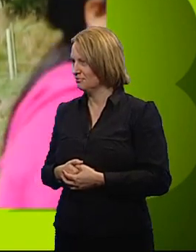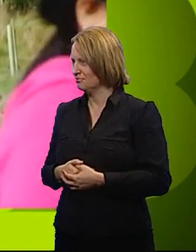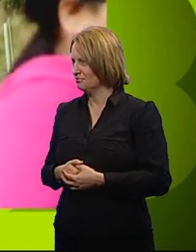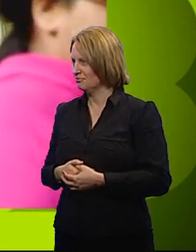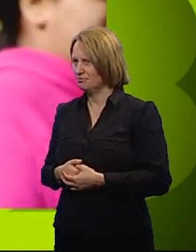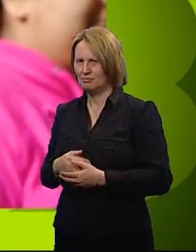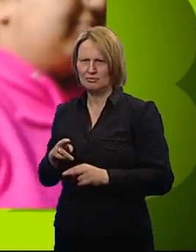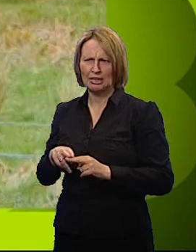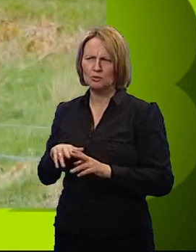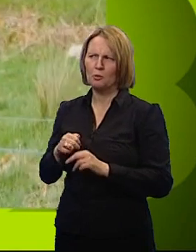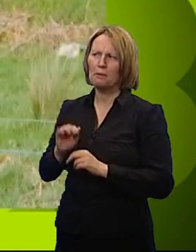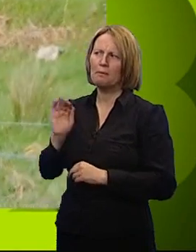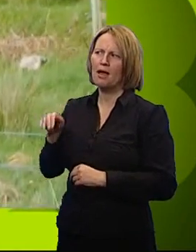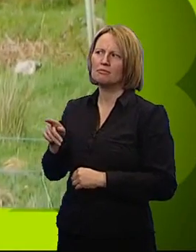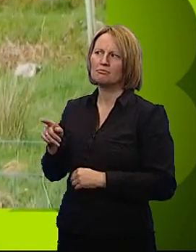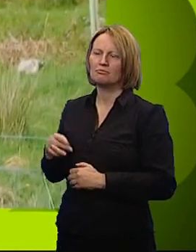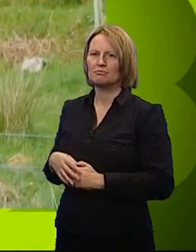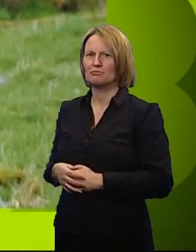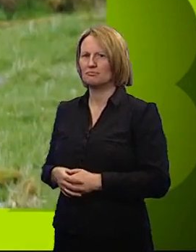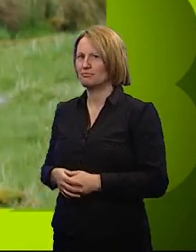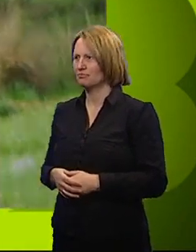carrots. Hang on, what's Dad up to?